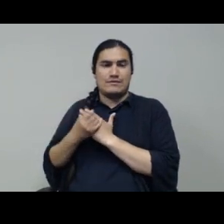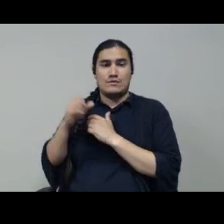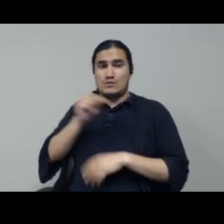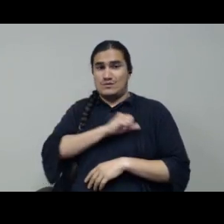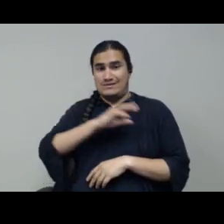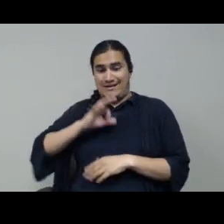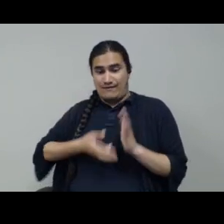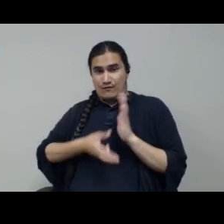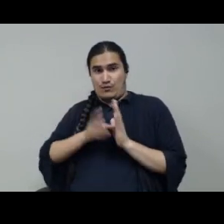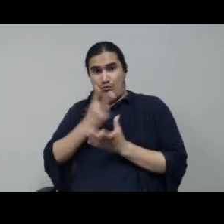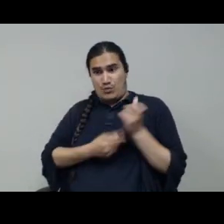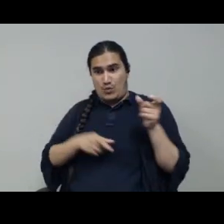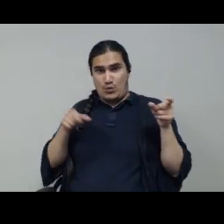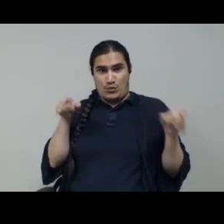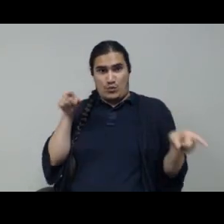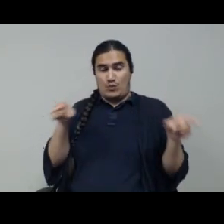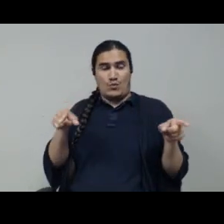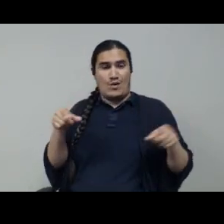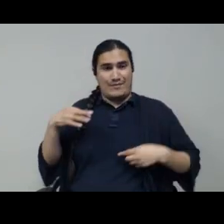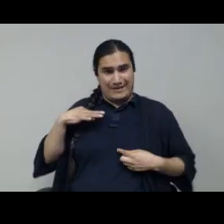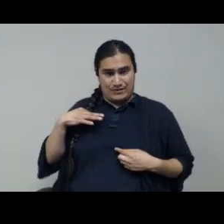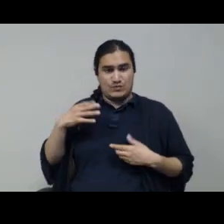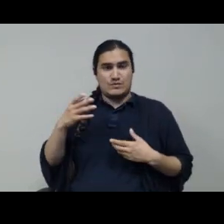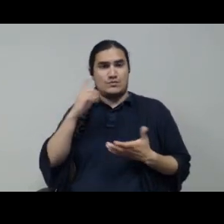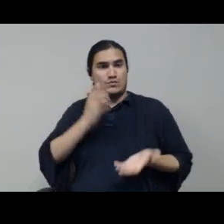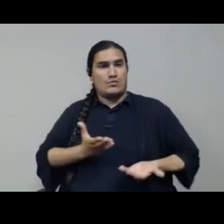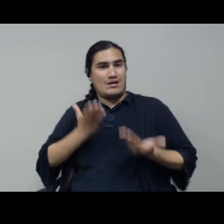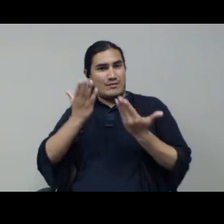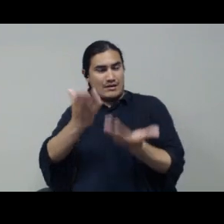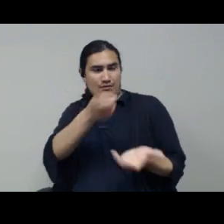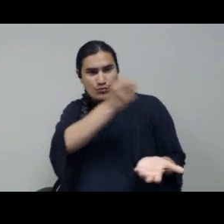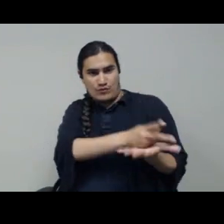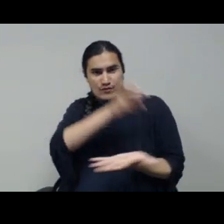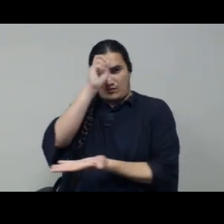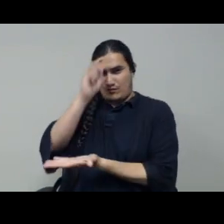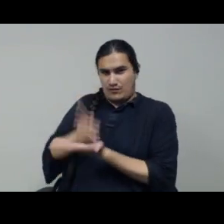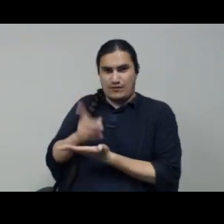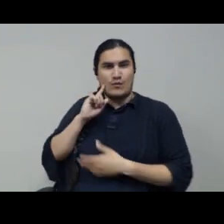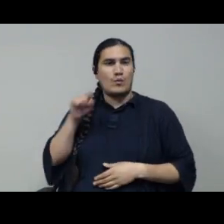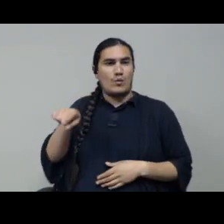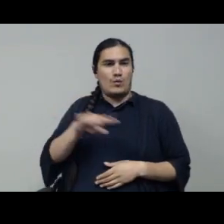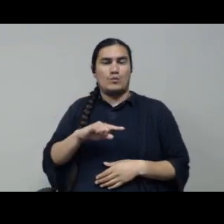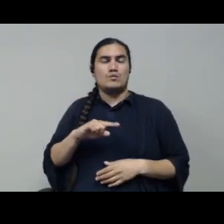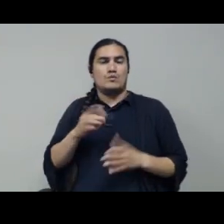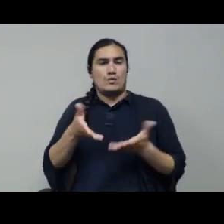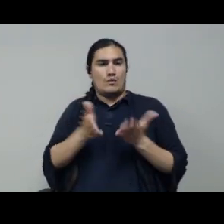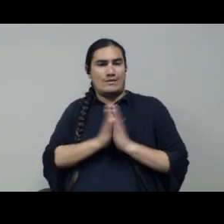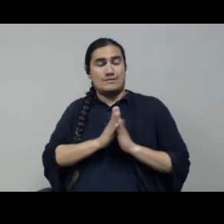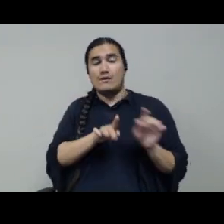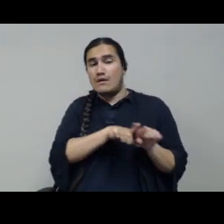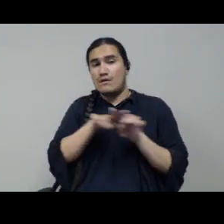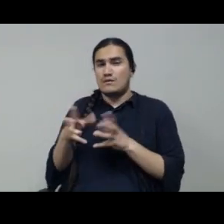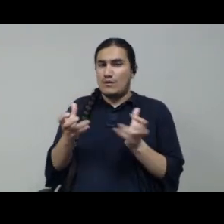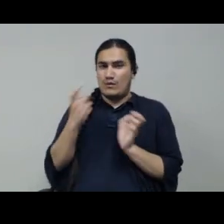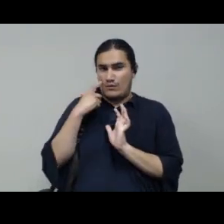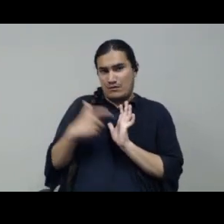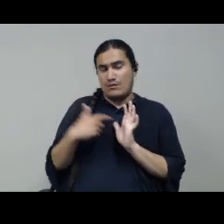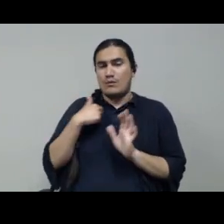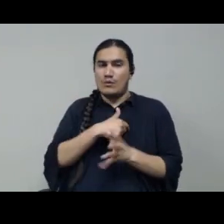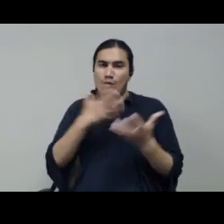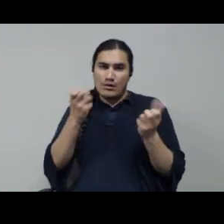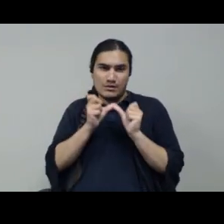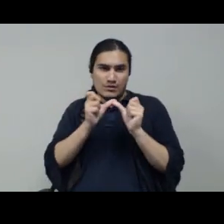reviewed both of these applications and are recommending approval of these requests. I also want to note that we would like to continue to